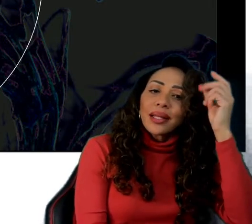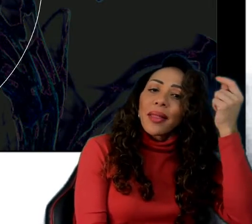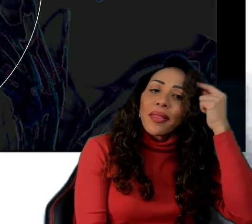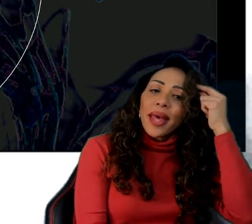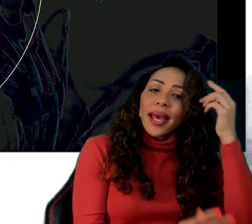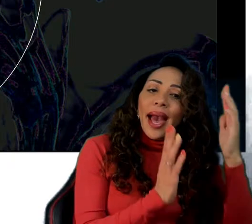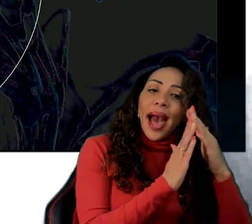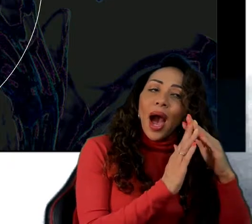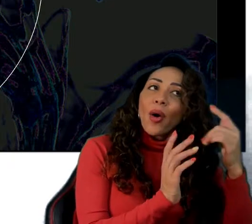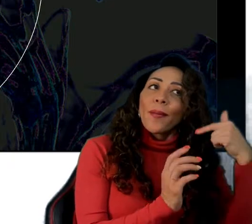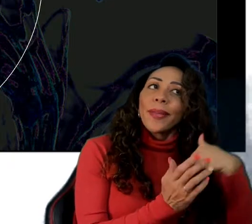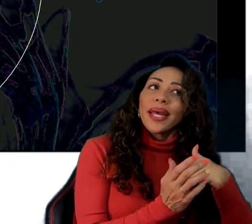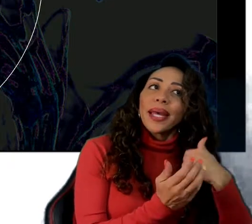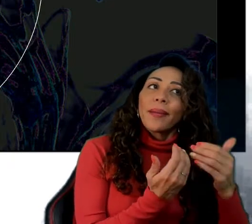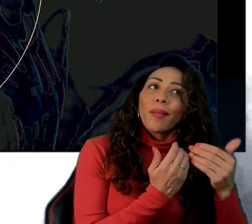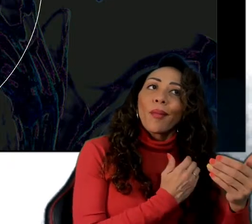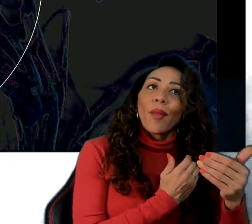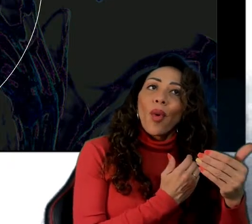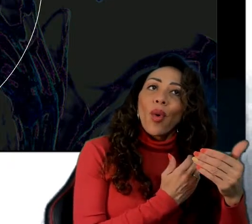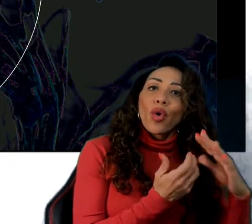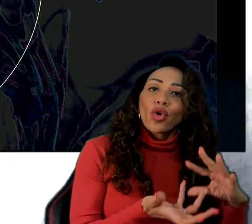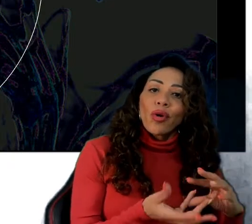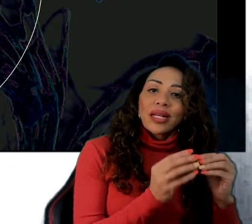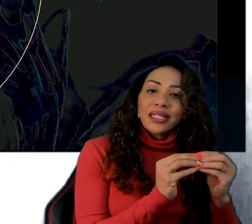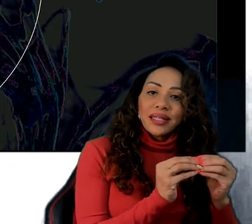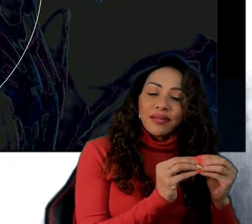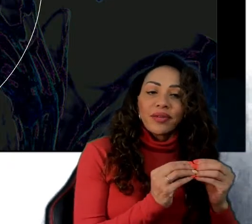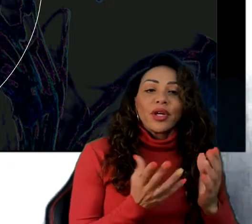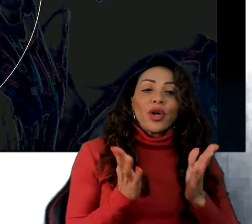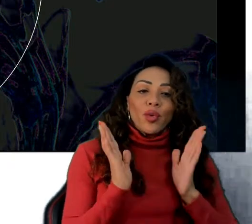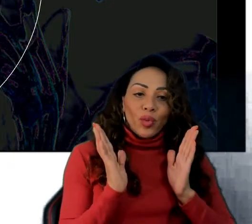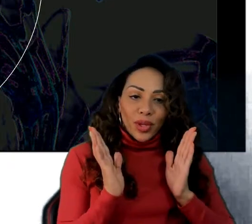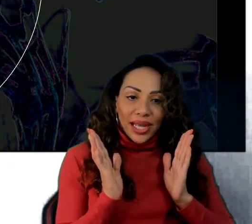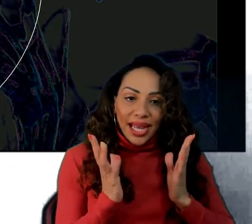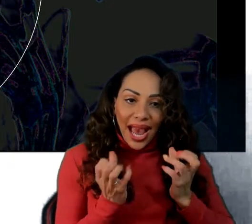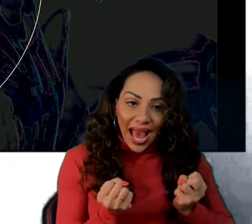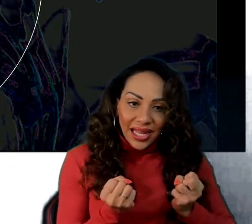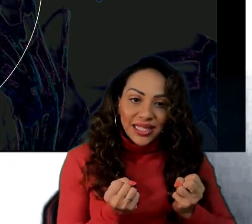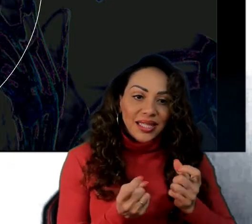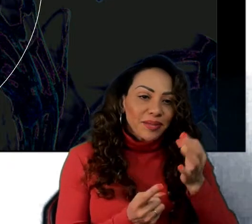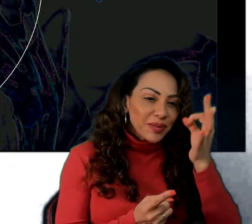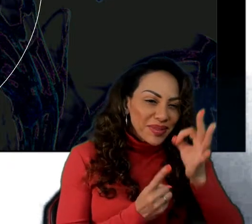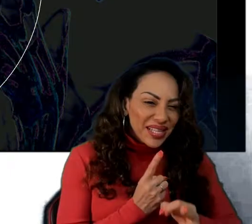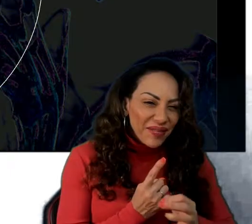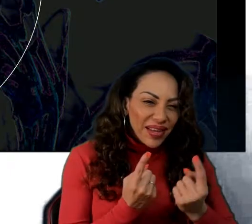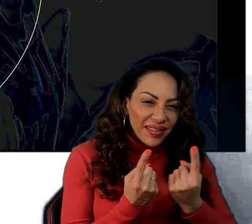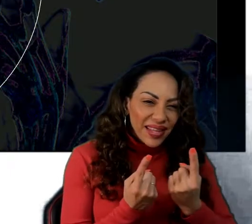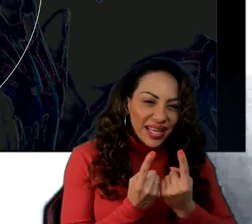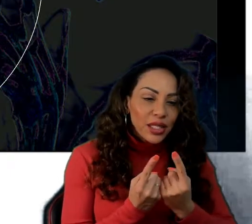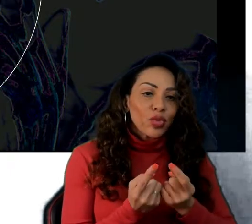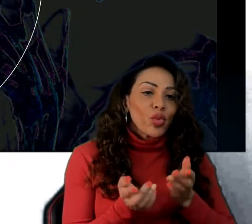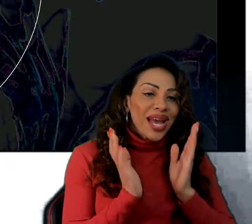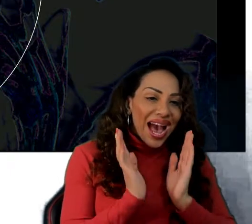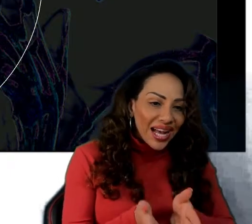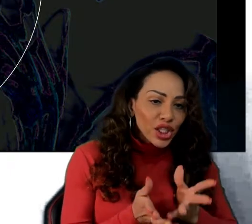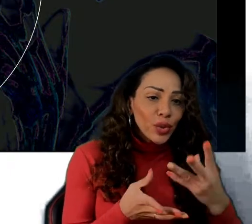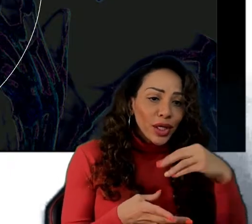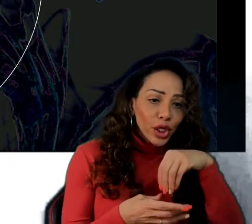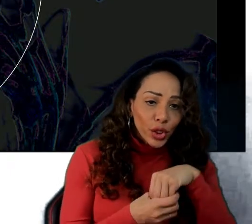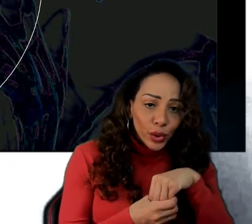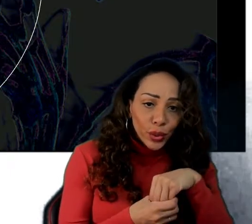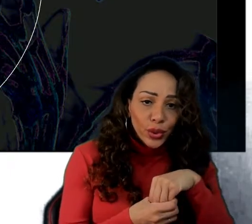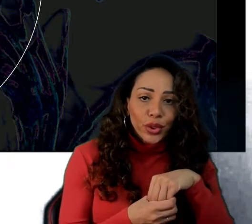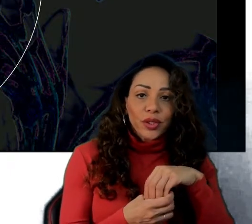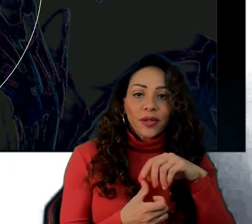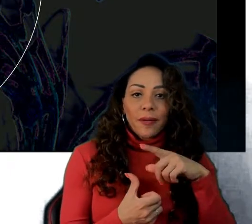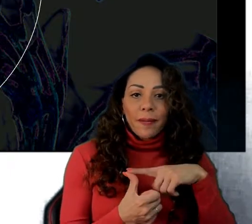So we had some inclusive design elements. So we had Jimena speaking, who